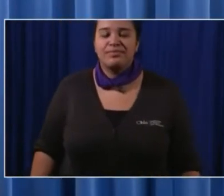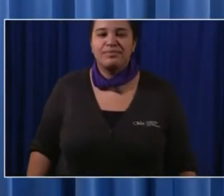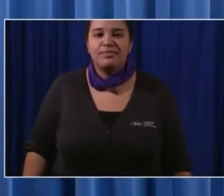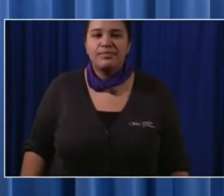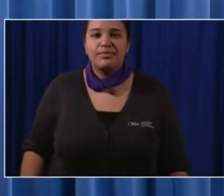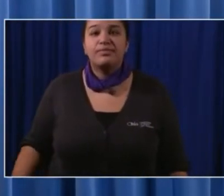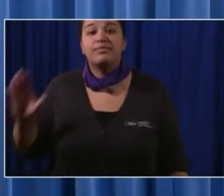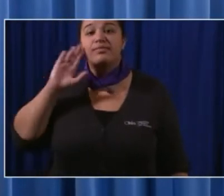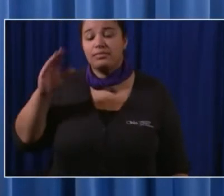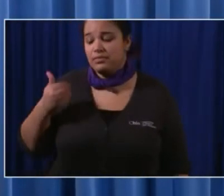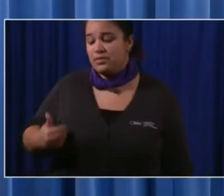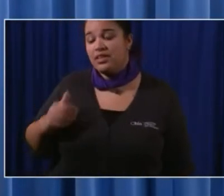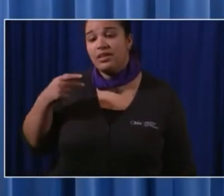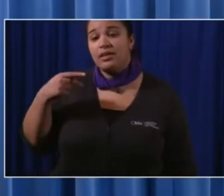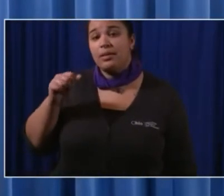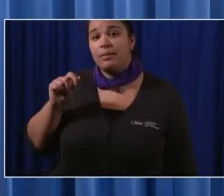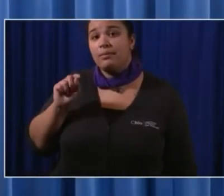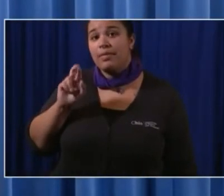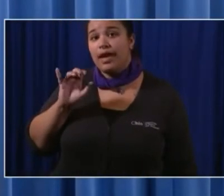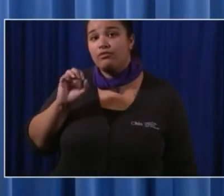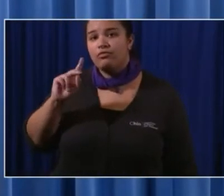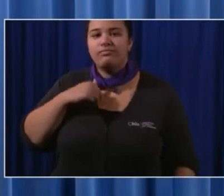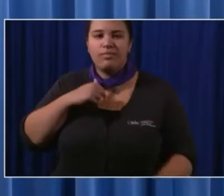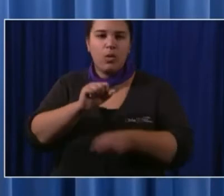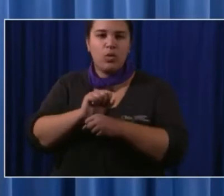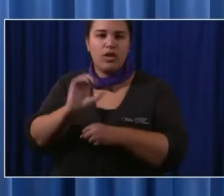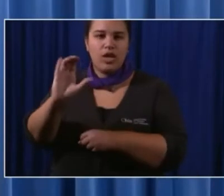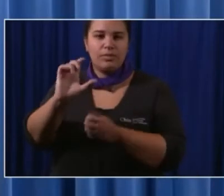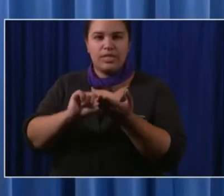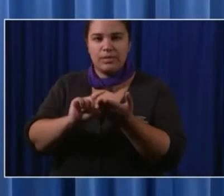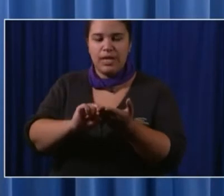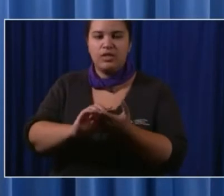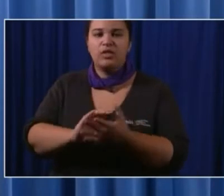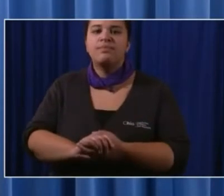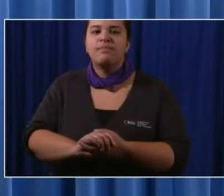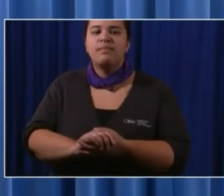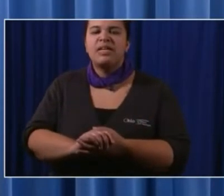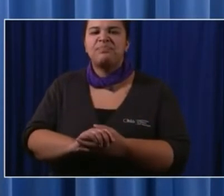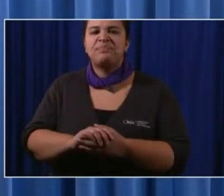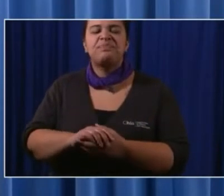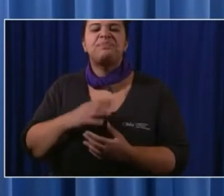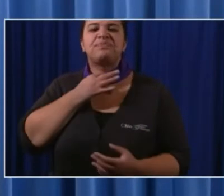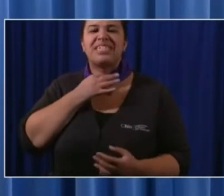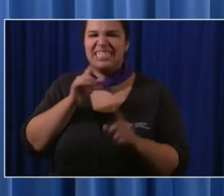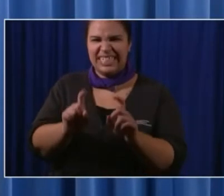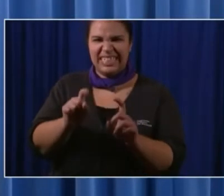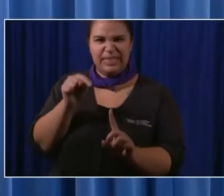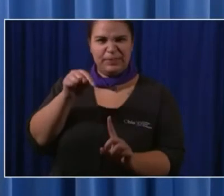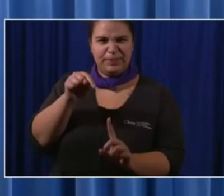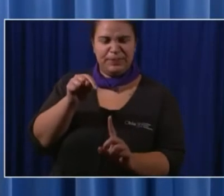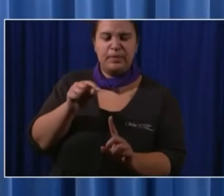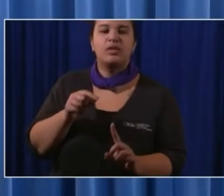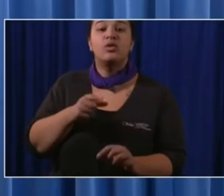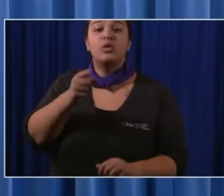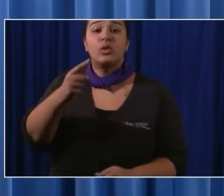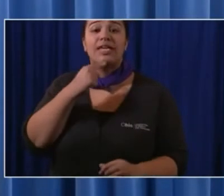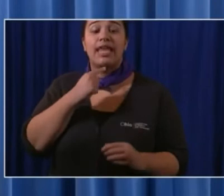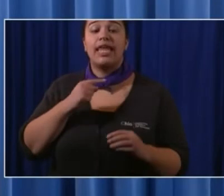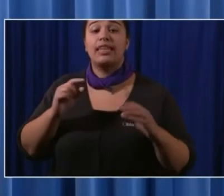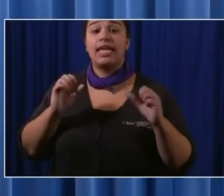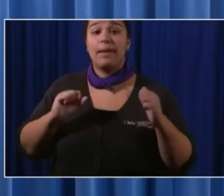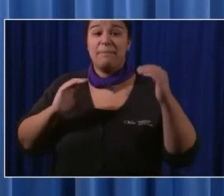Hi, Patrick Cool here with the Columbus Dispatch. So my question is about testing. You mentioned our testing capacity has gone